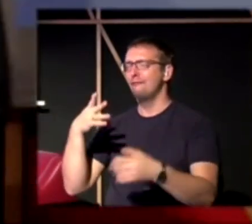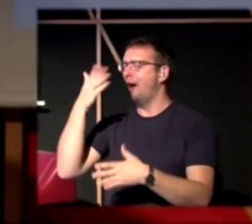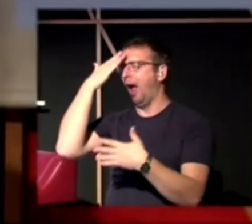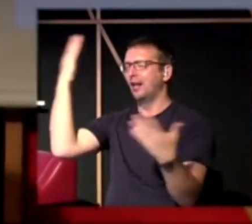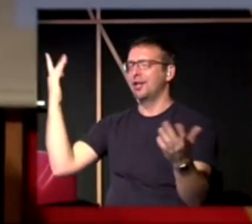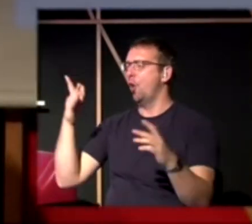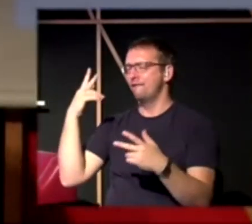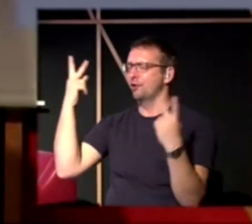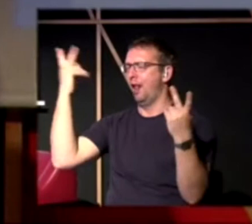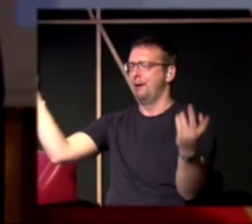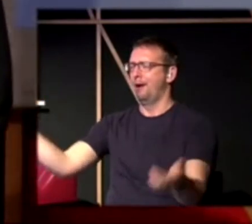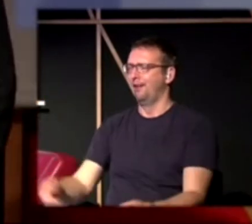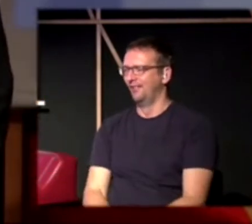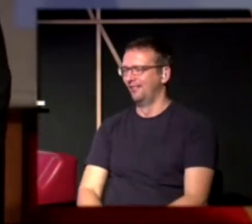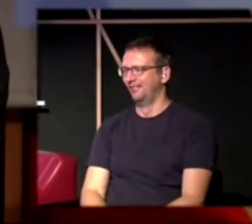incredible!